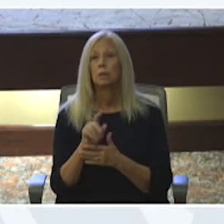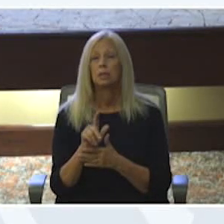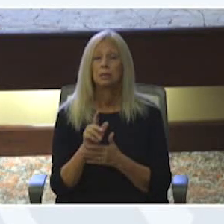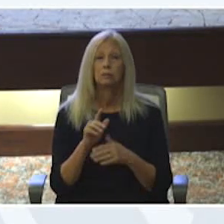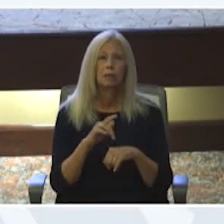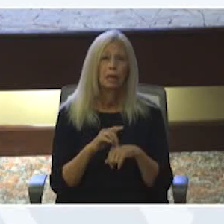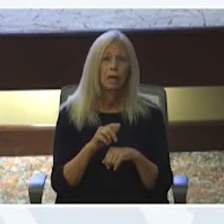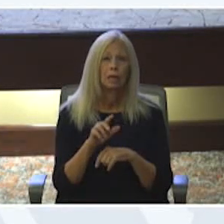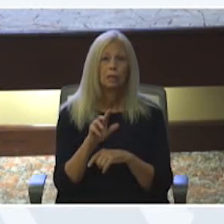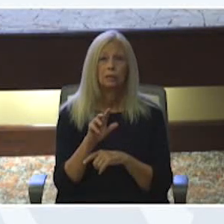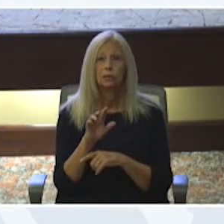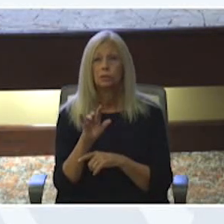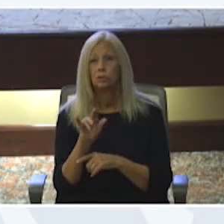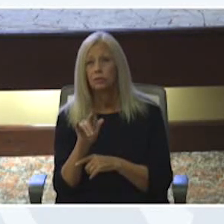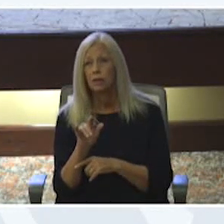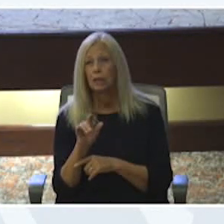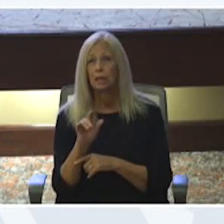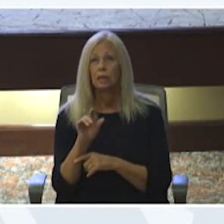25.9.